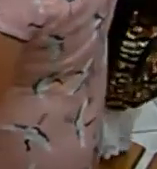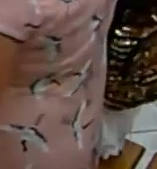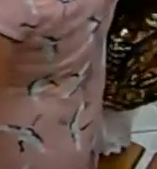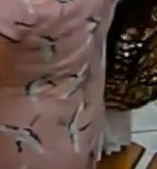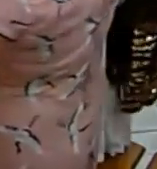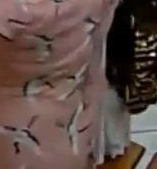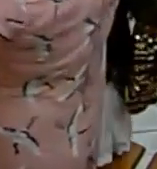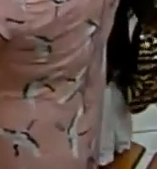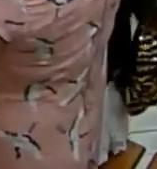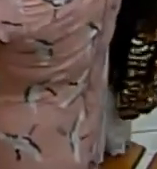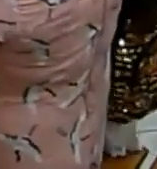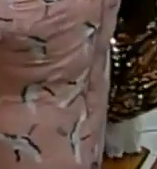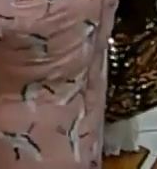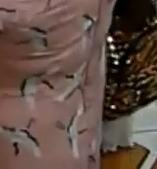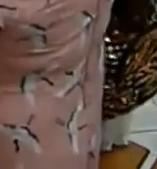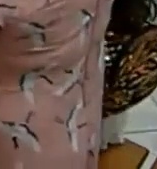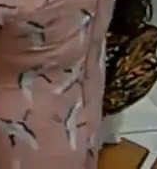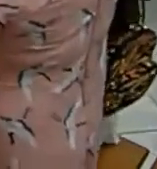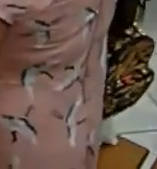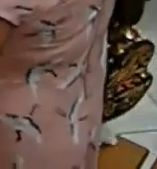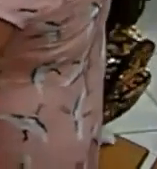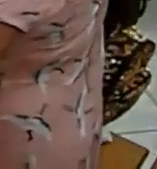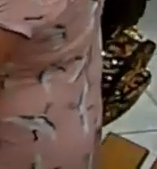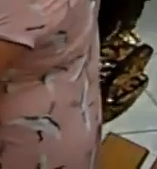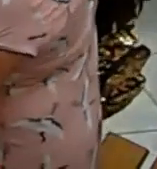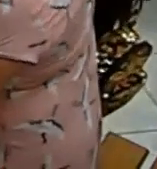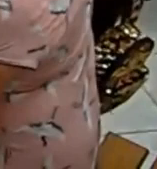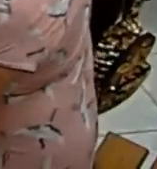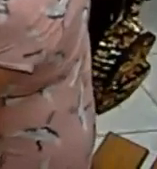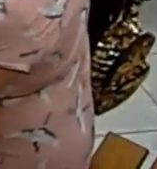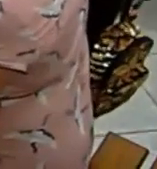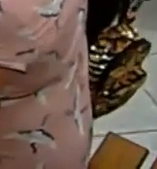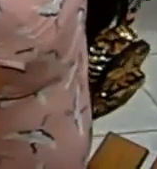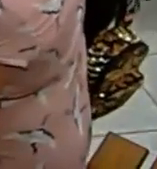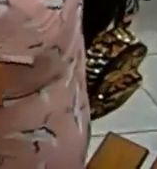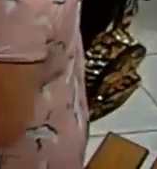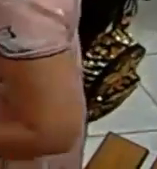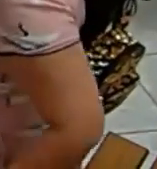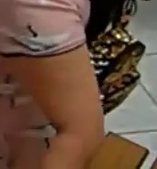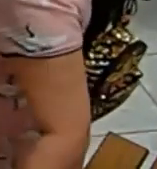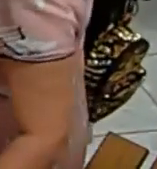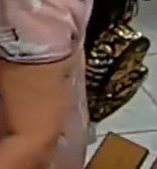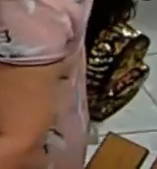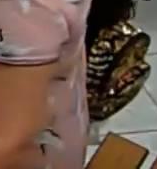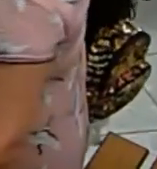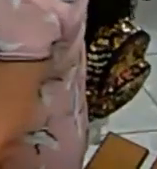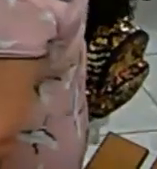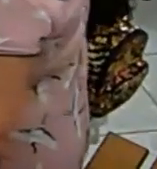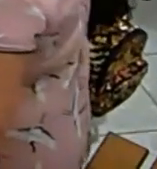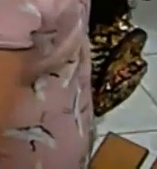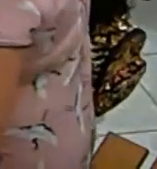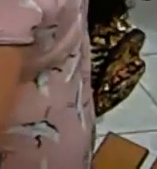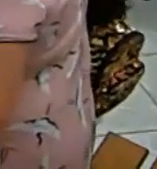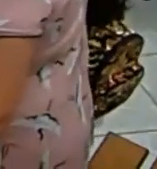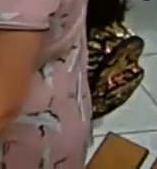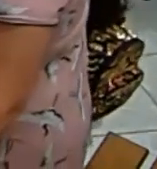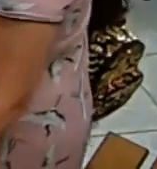Lord, we bless your name for this morning in your presence, for the teaching, for the